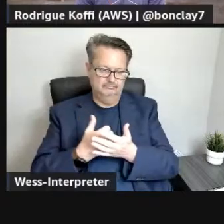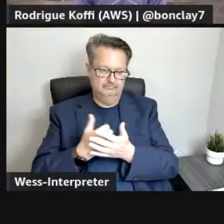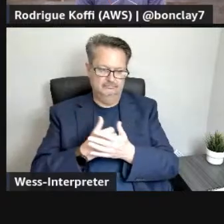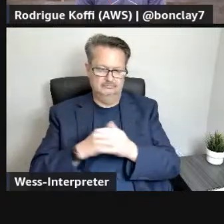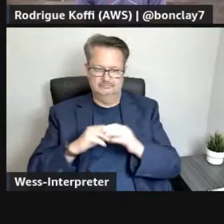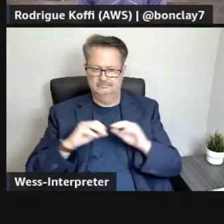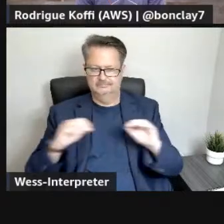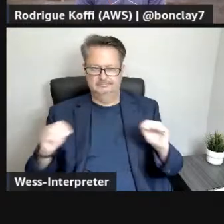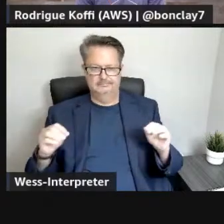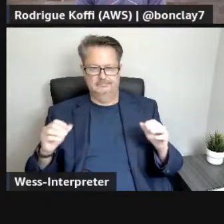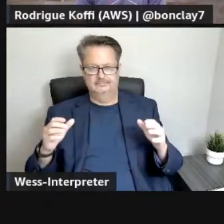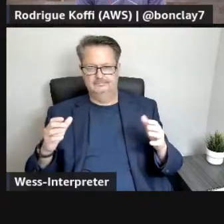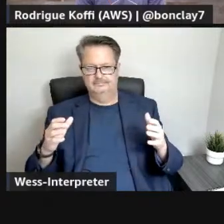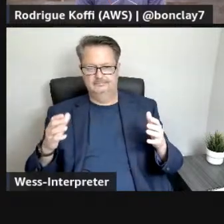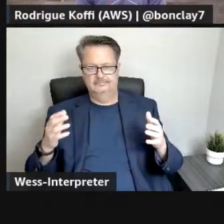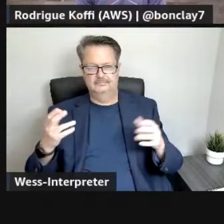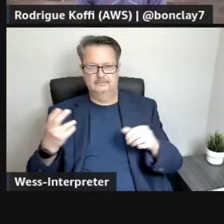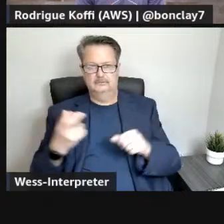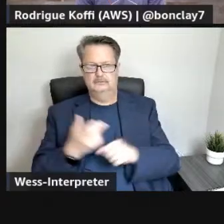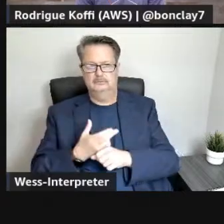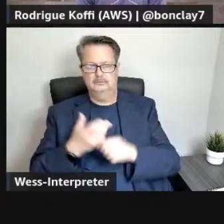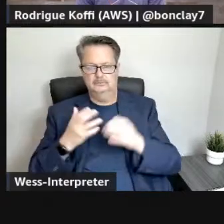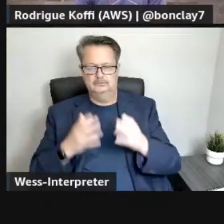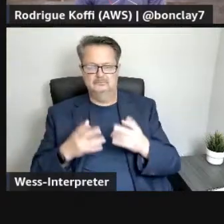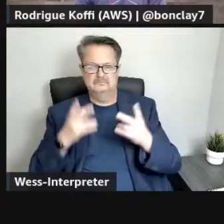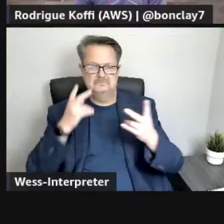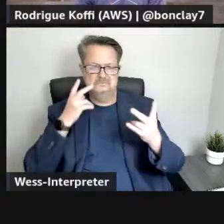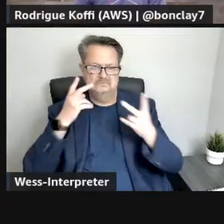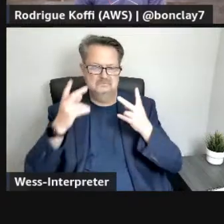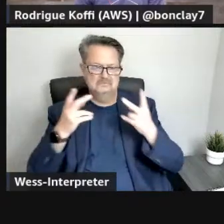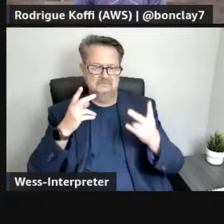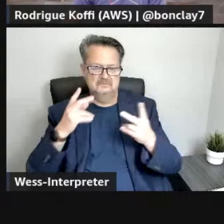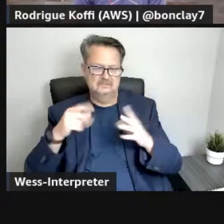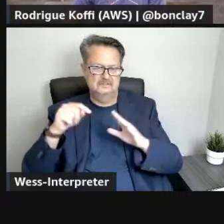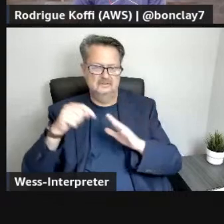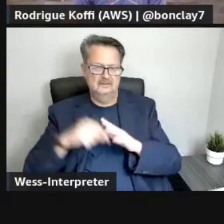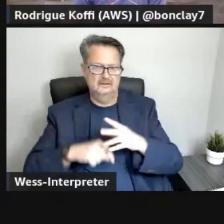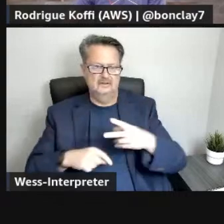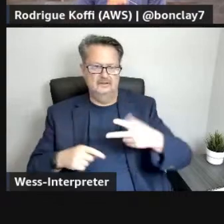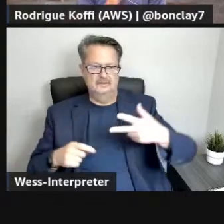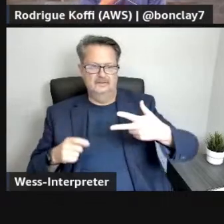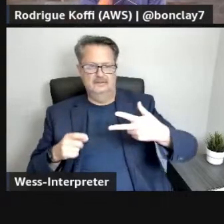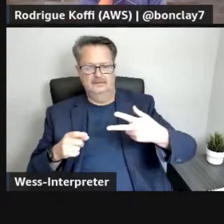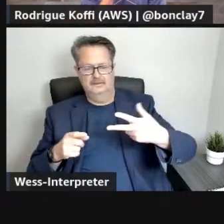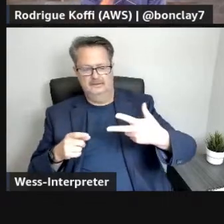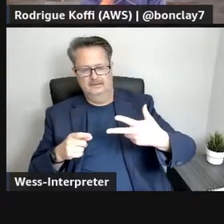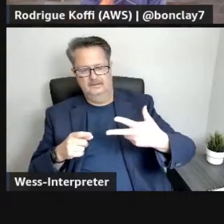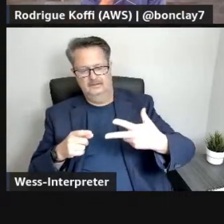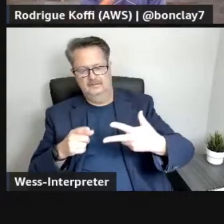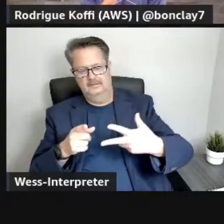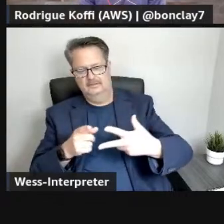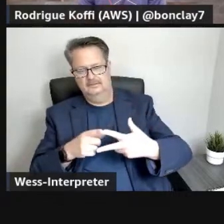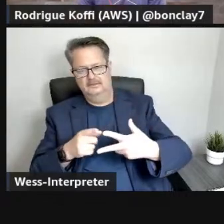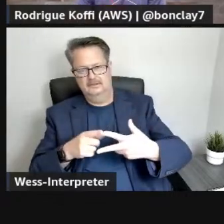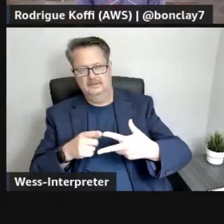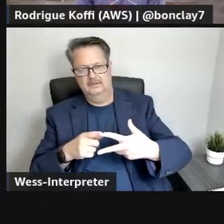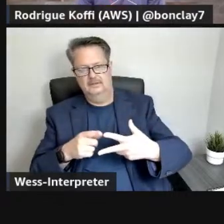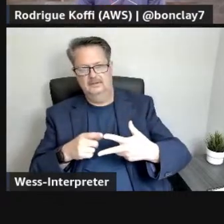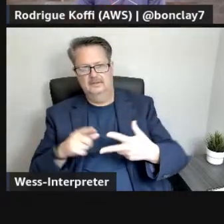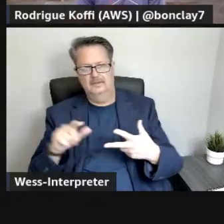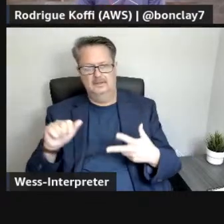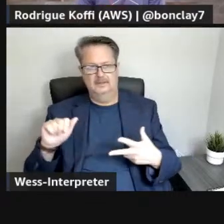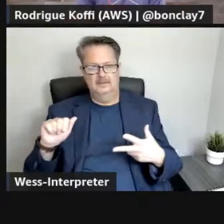you're using, and we'll see that in detail. The second one is the agent mode, or the distribution mode, or the distributed